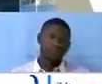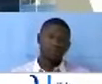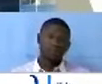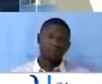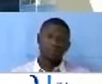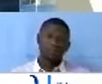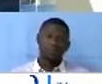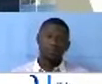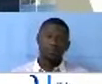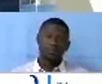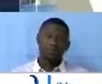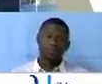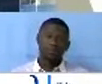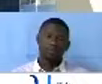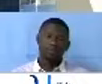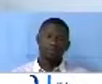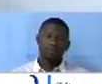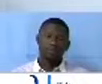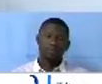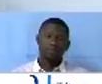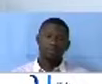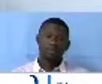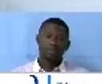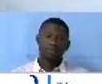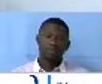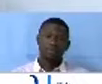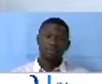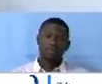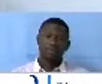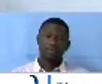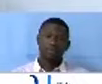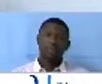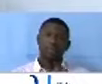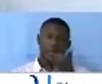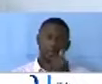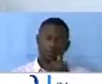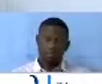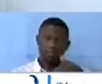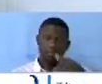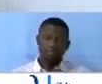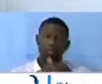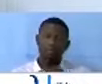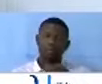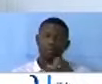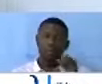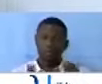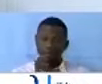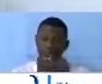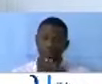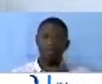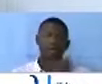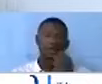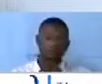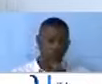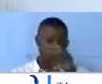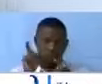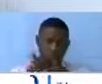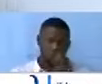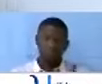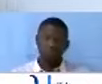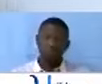Chairman, I was part of the investigations. Well, Chairman, Bokonachi, you guest to go.